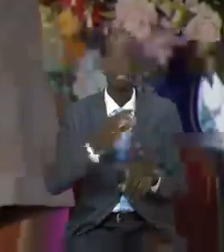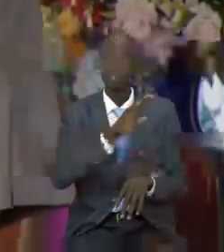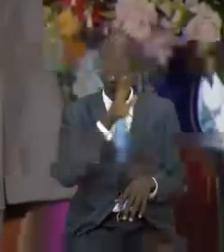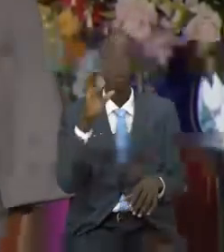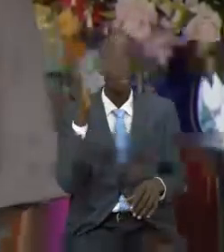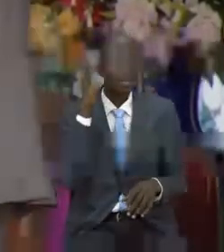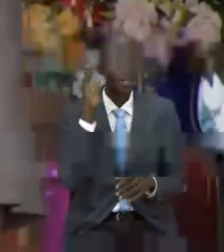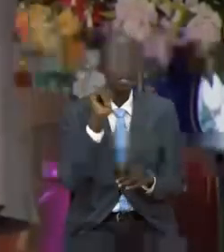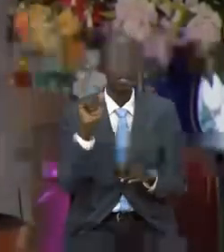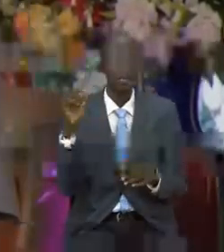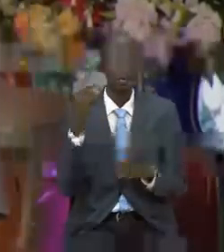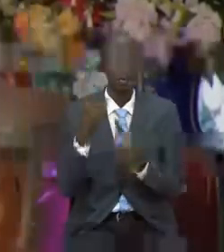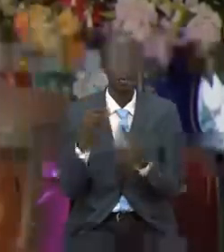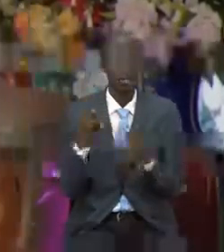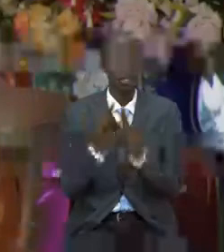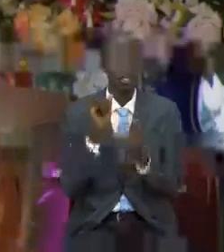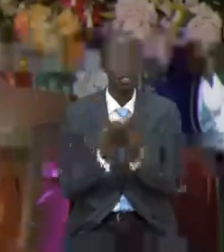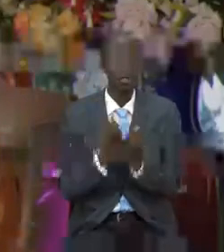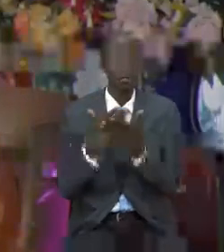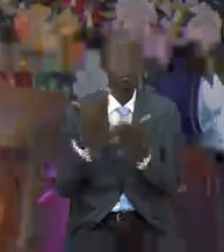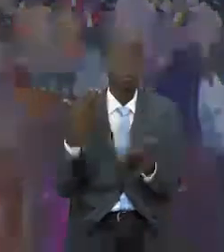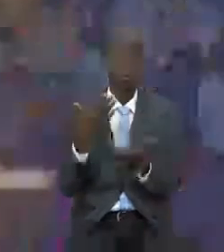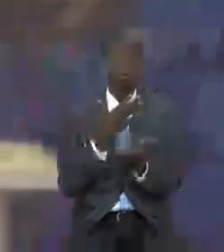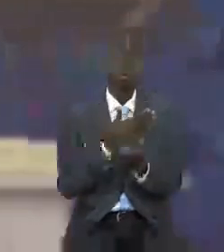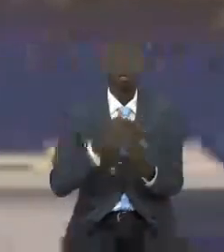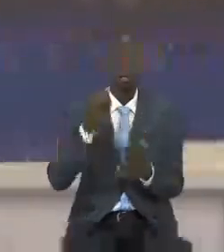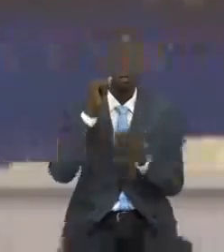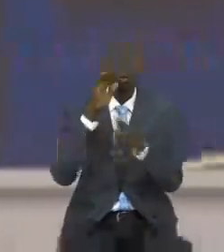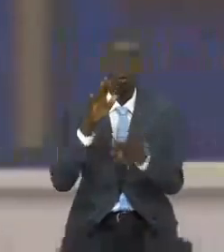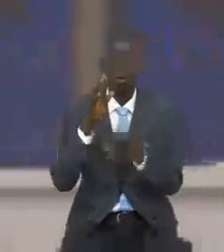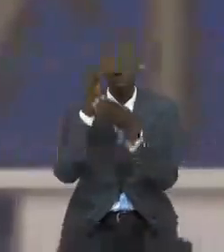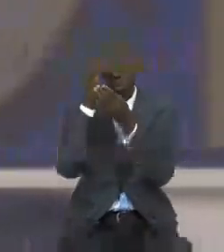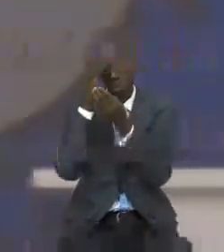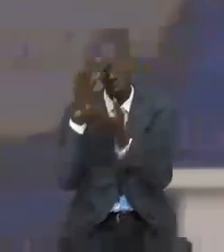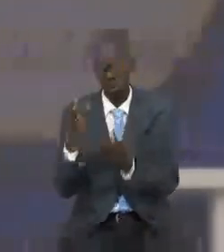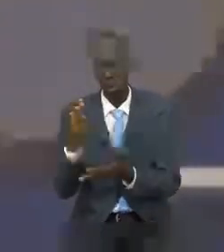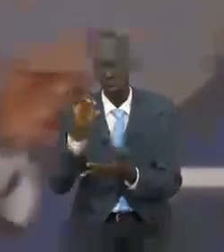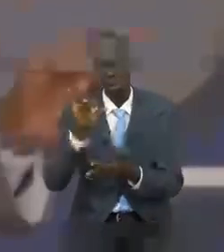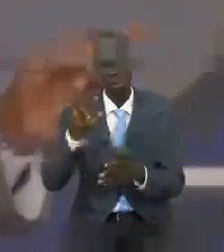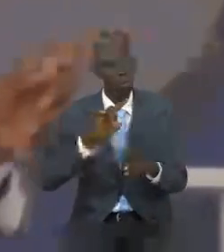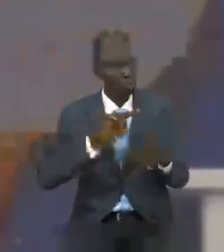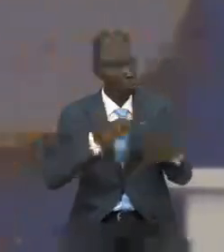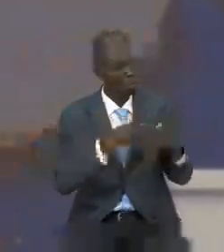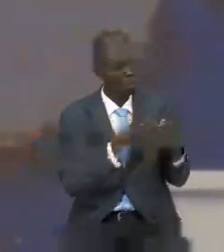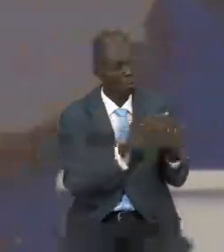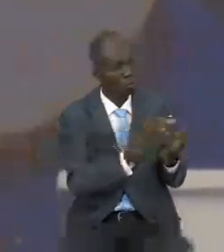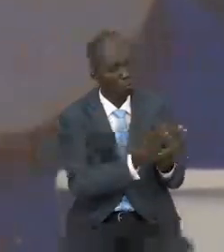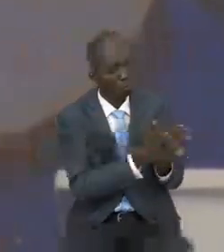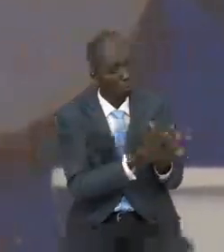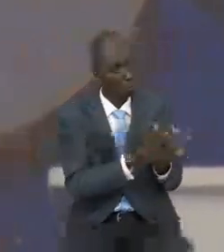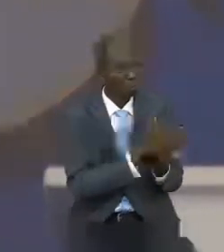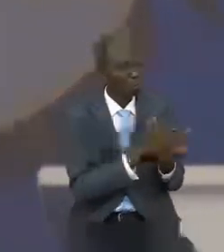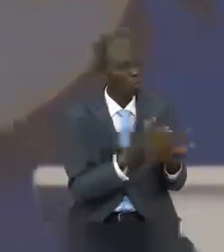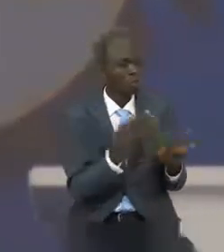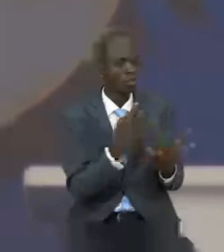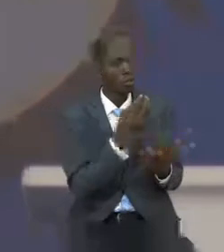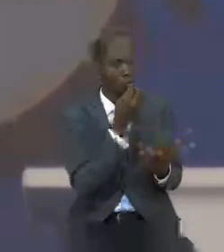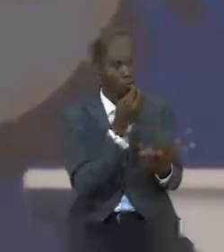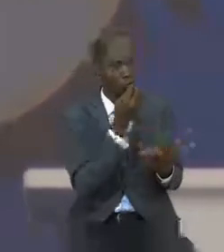like that before, and she went and did as a man of God had